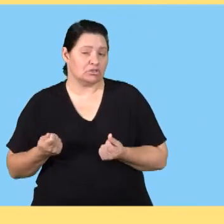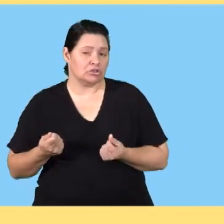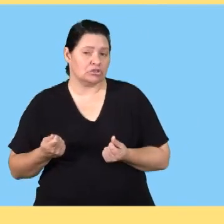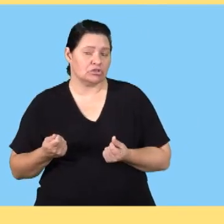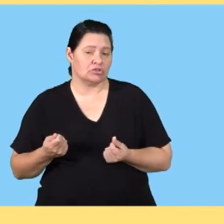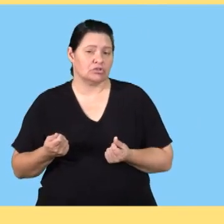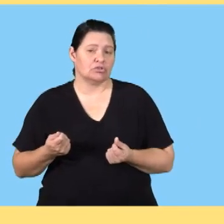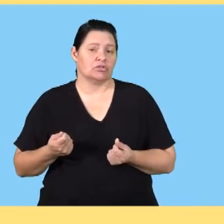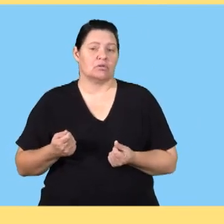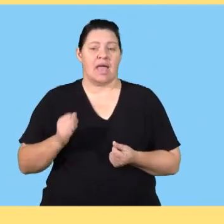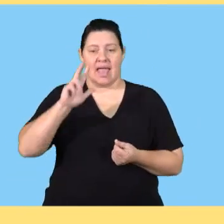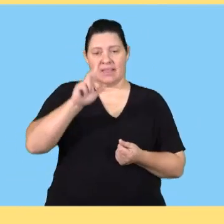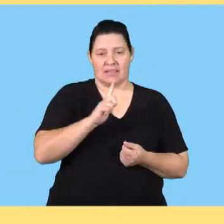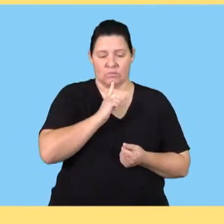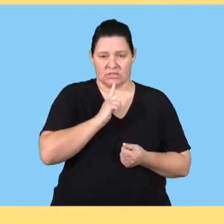amount which is